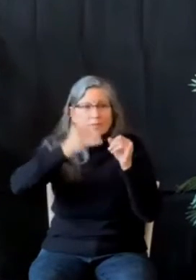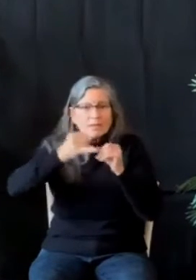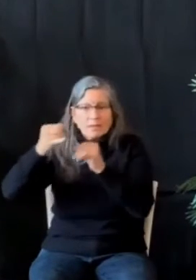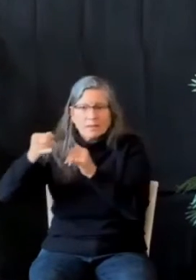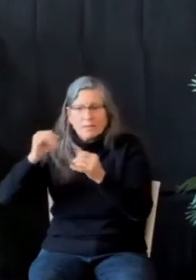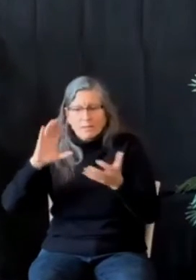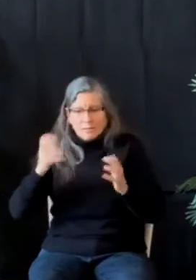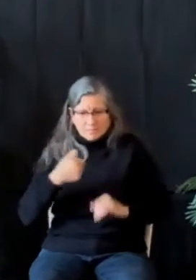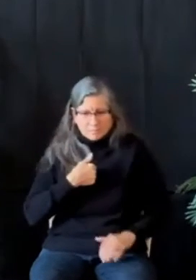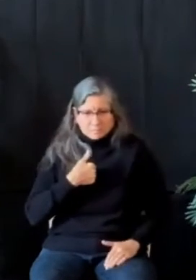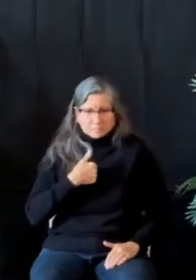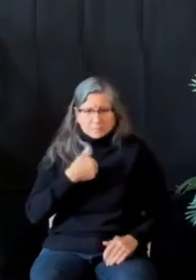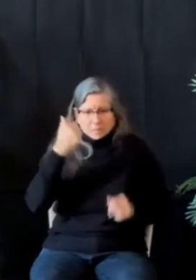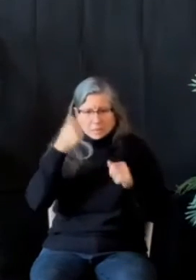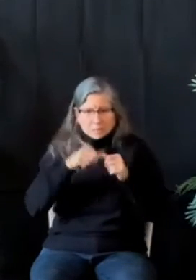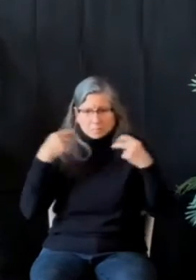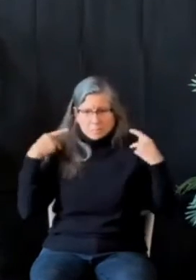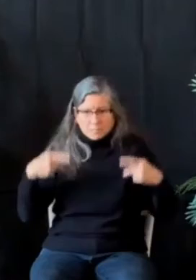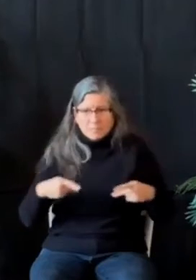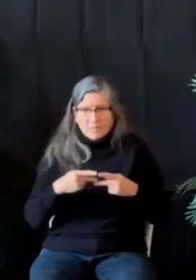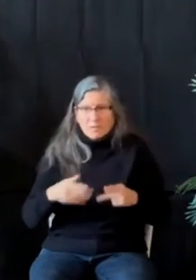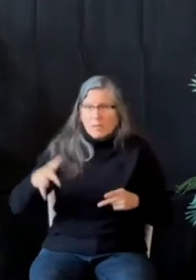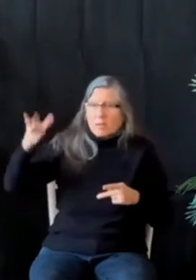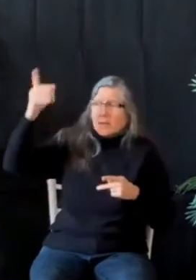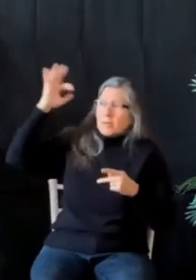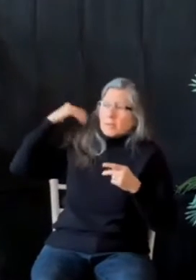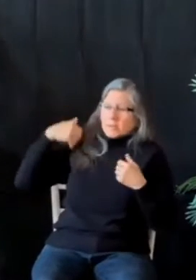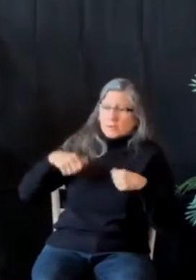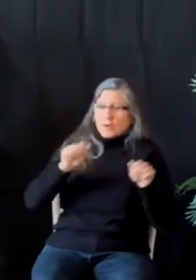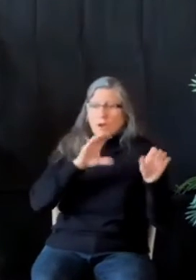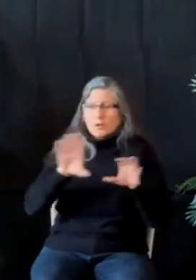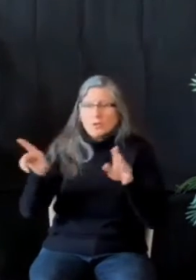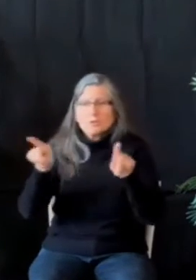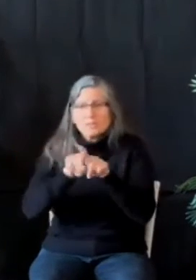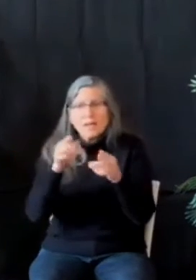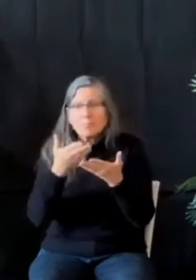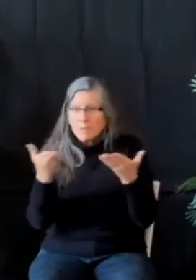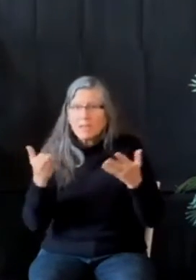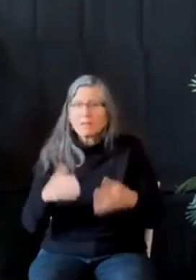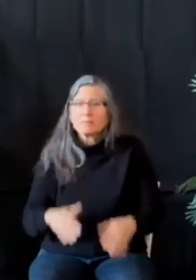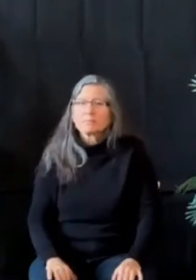Seems to me I remember some Pharisees back a long time ago trying to do the same thing. Amen?